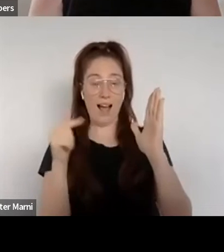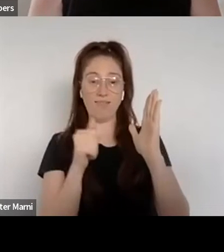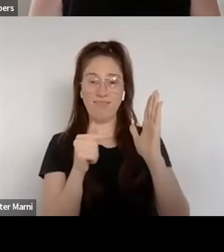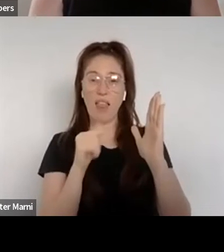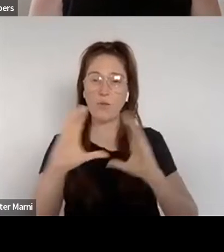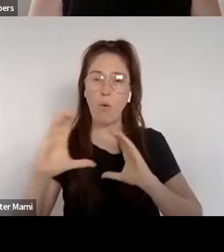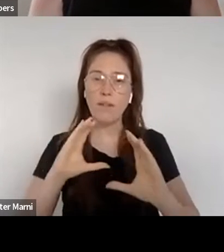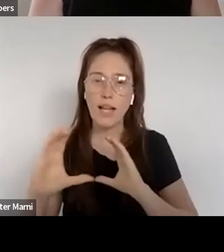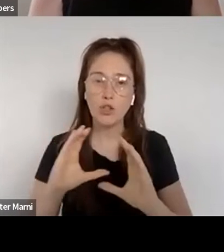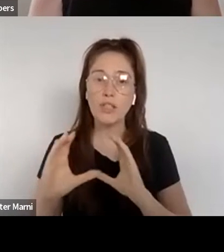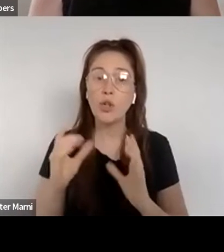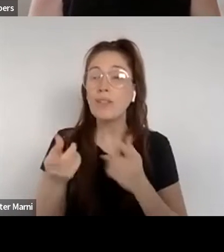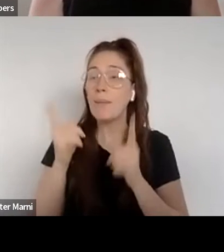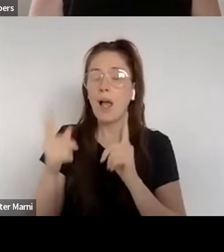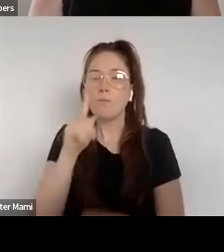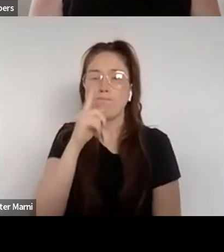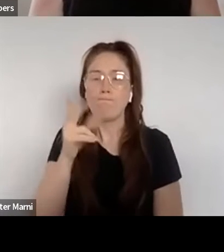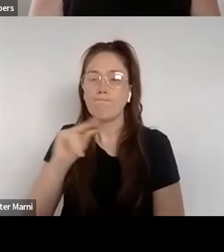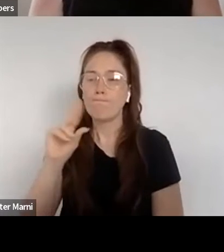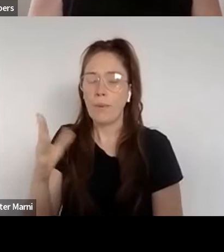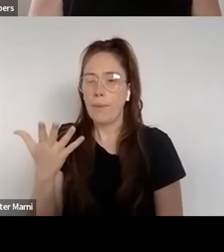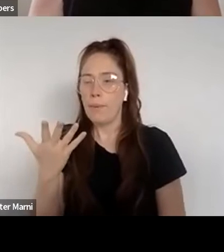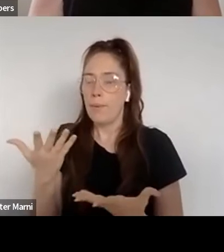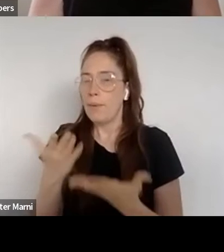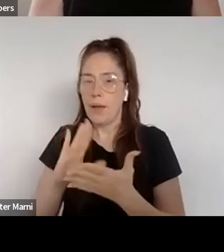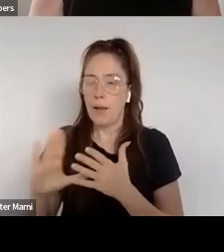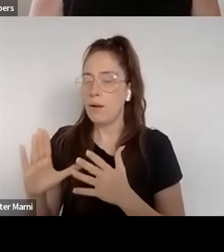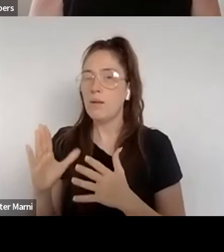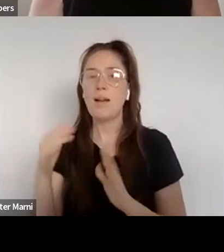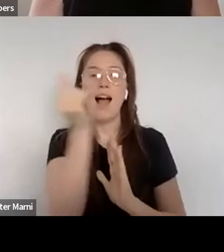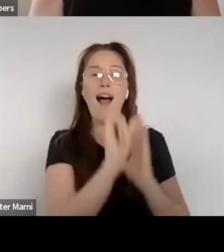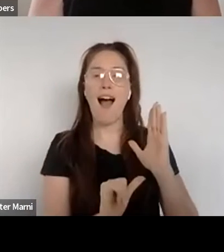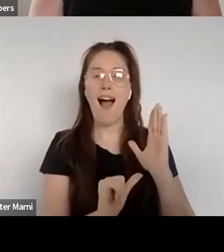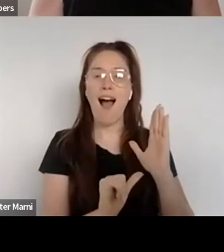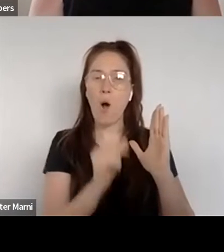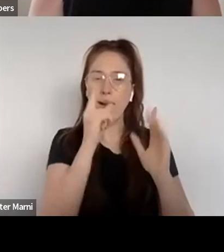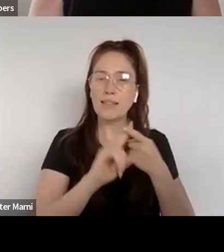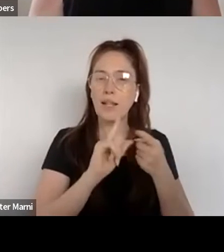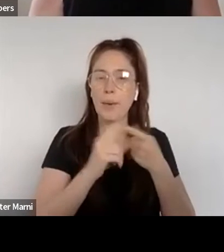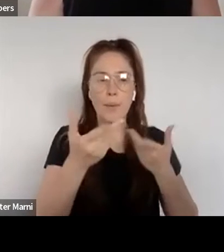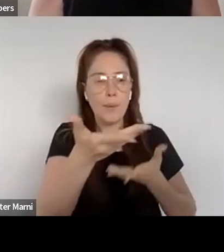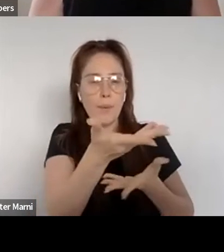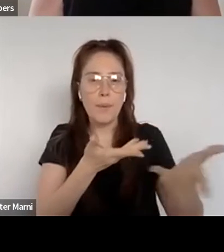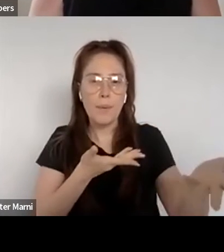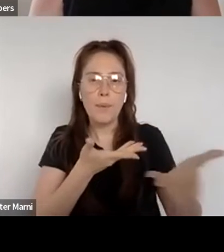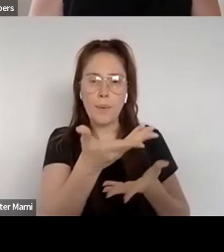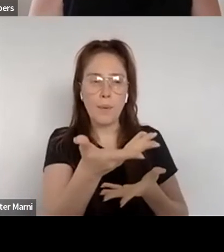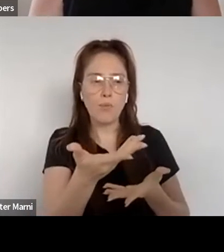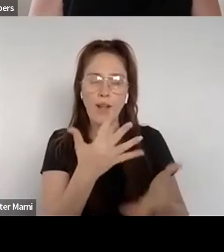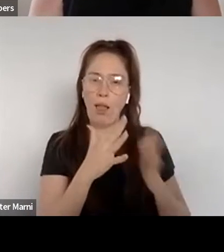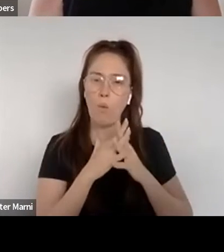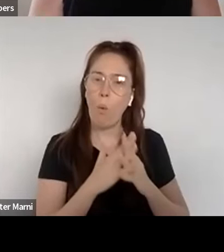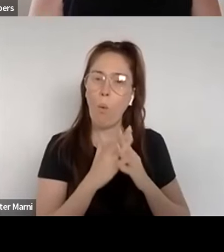even when words fail us, art allows us to have an exchange and to have those really